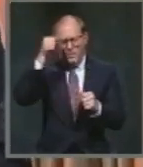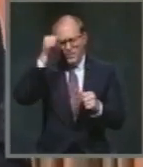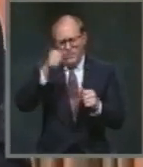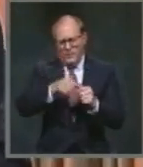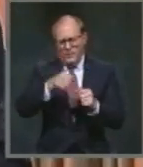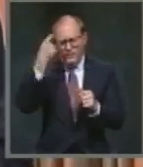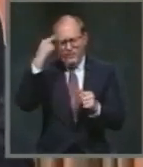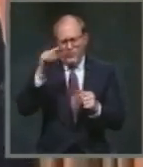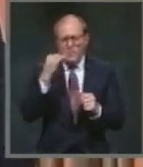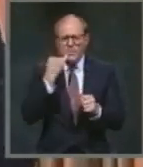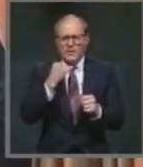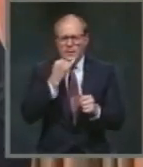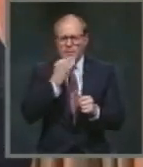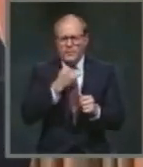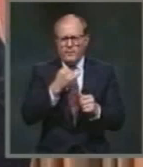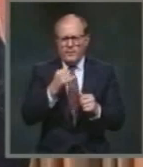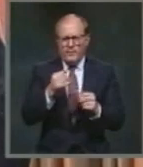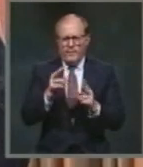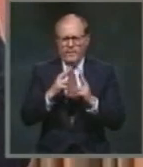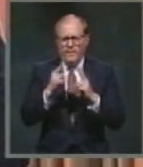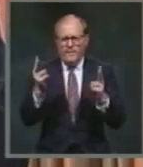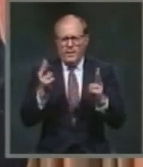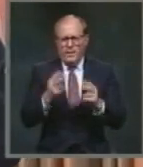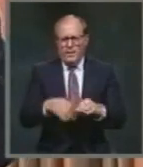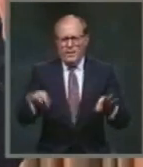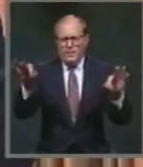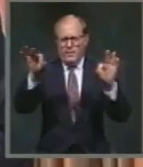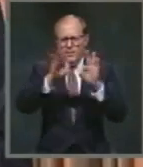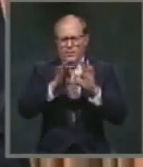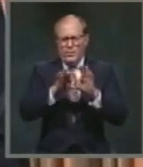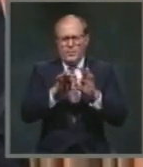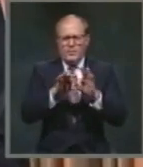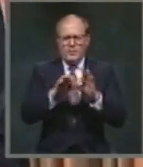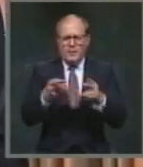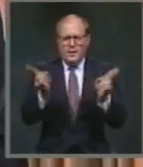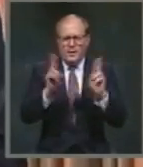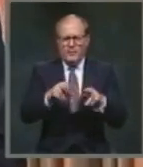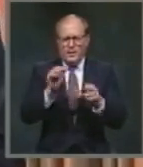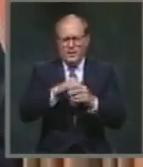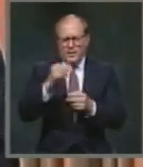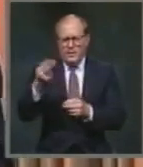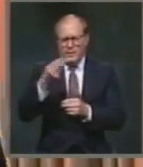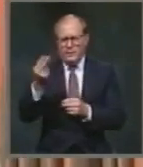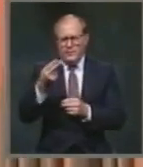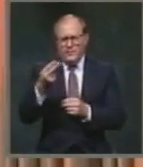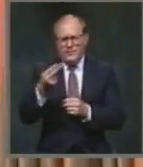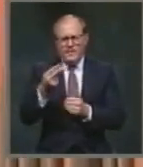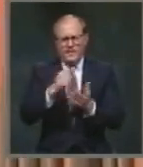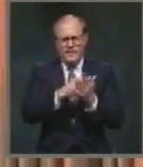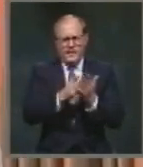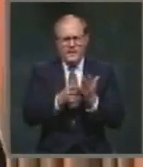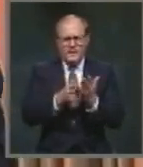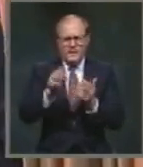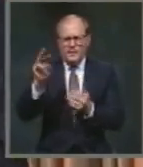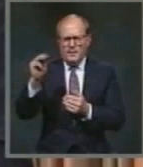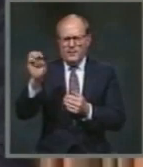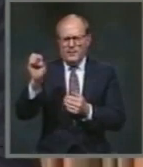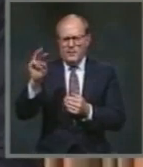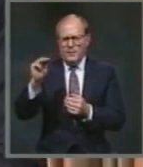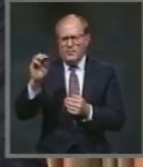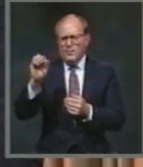to Israel of a very important event in their history. These memorials were